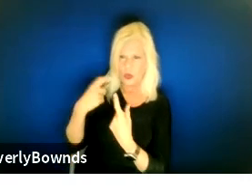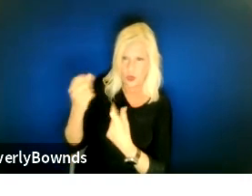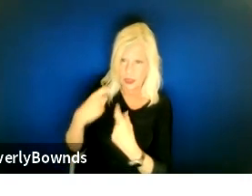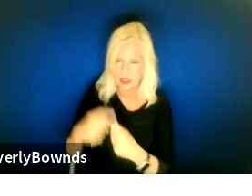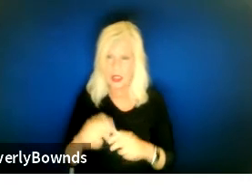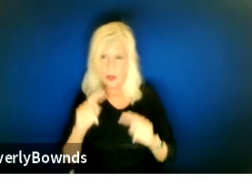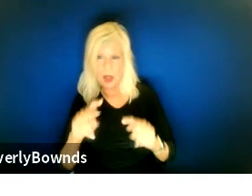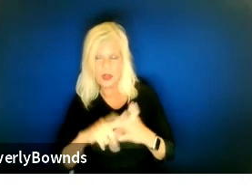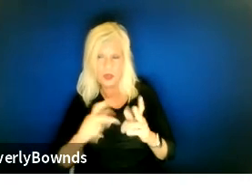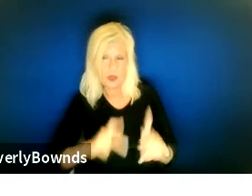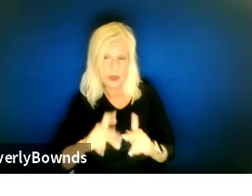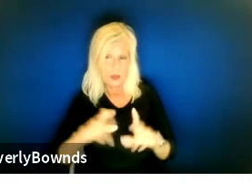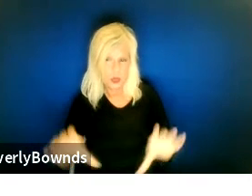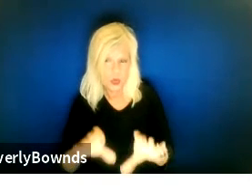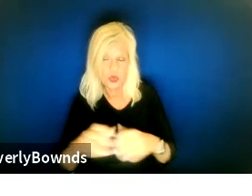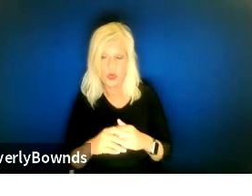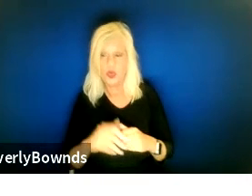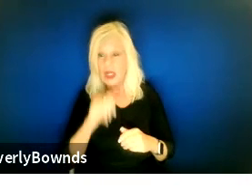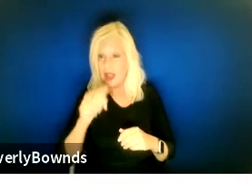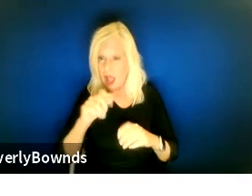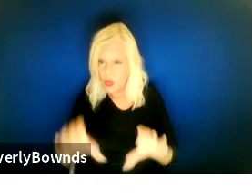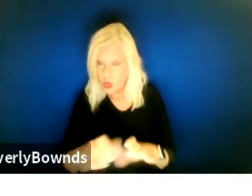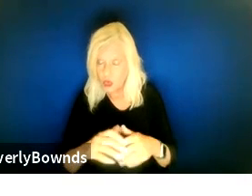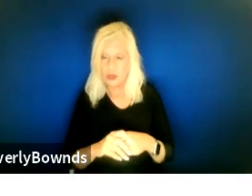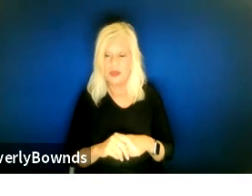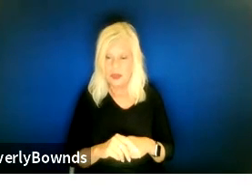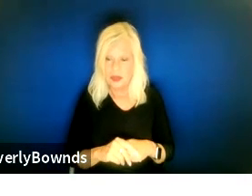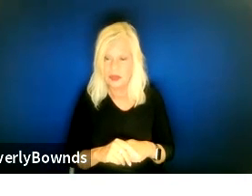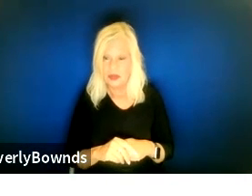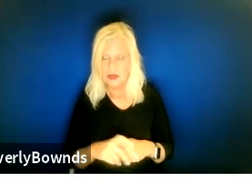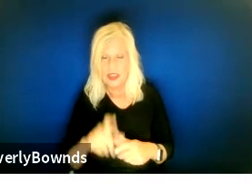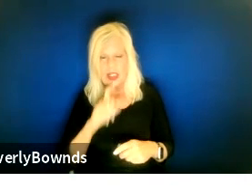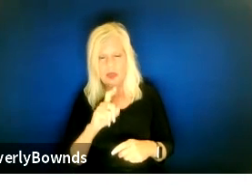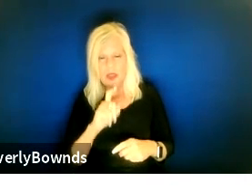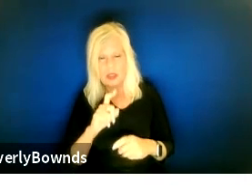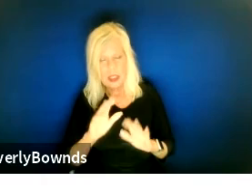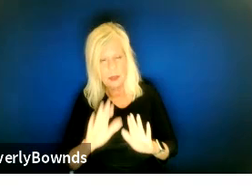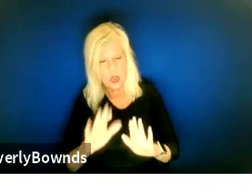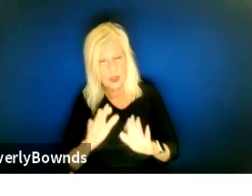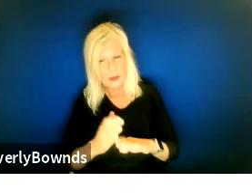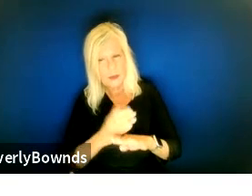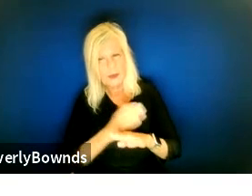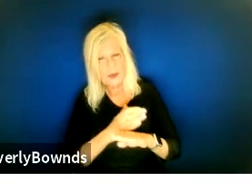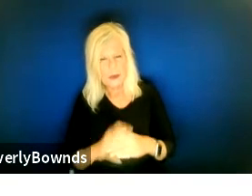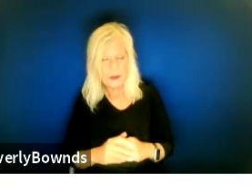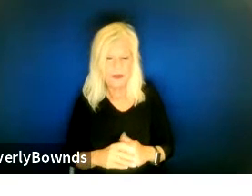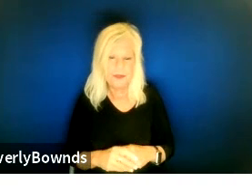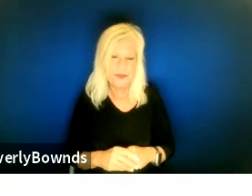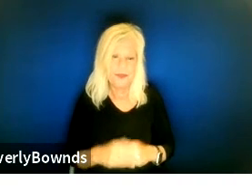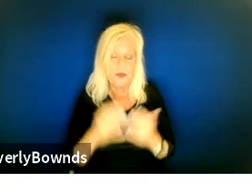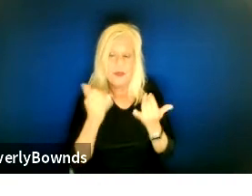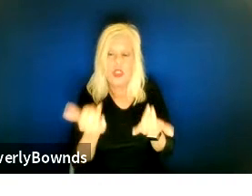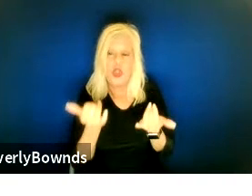what people are able to do and not able to do. We can really push the needle forward. So